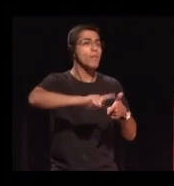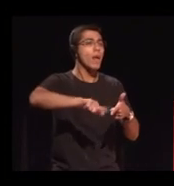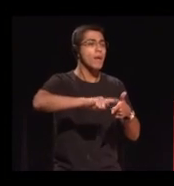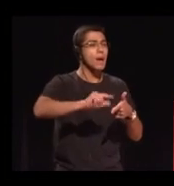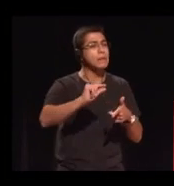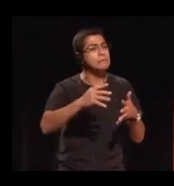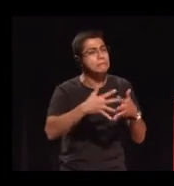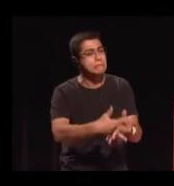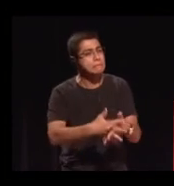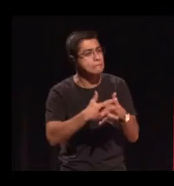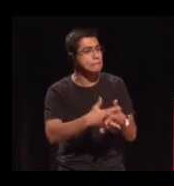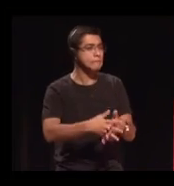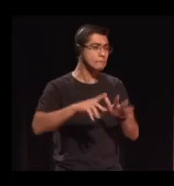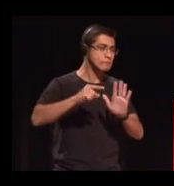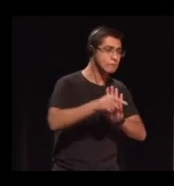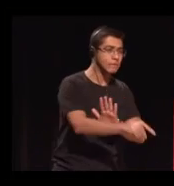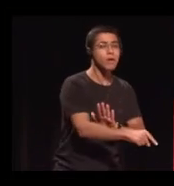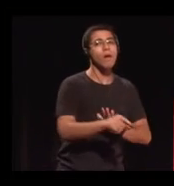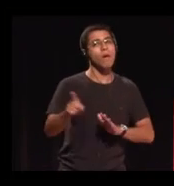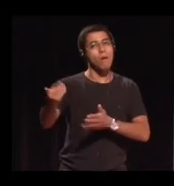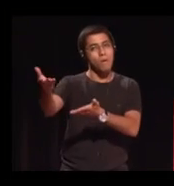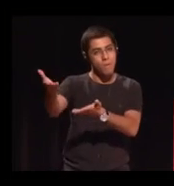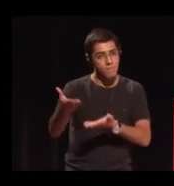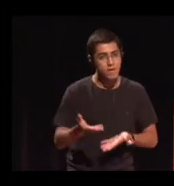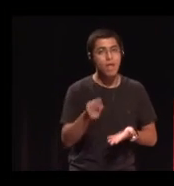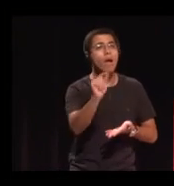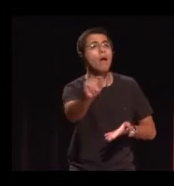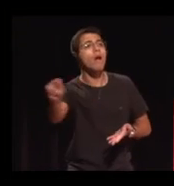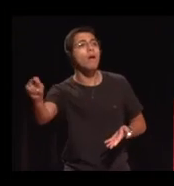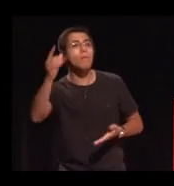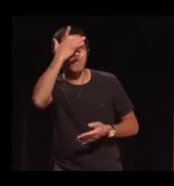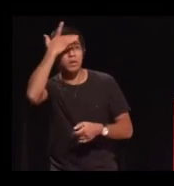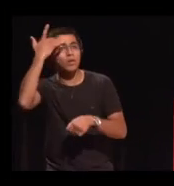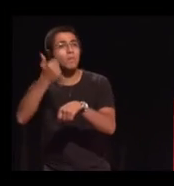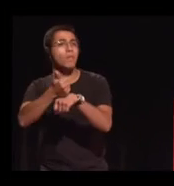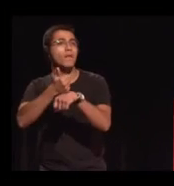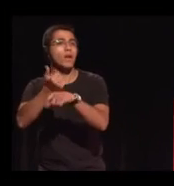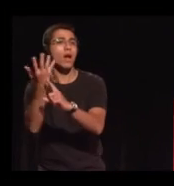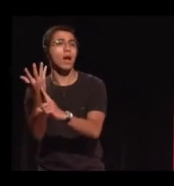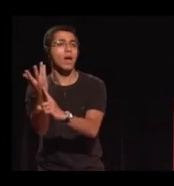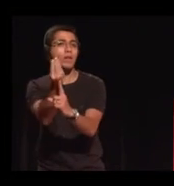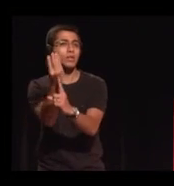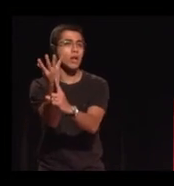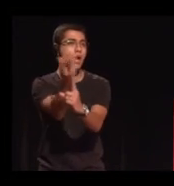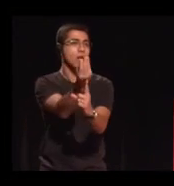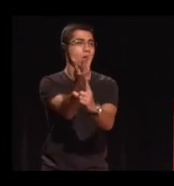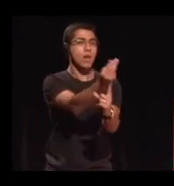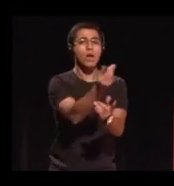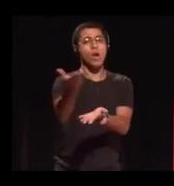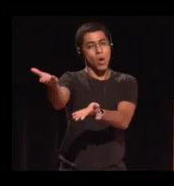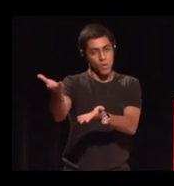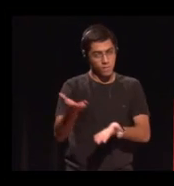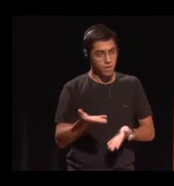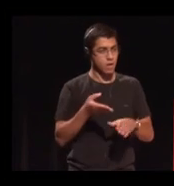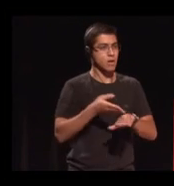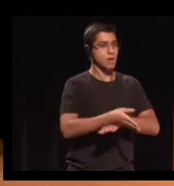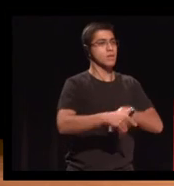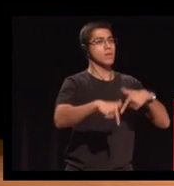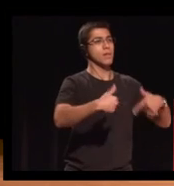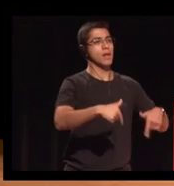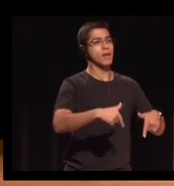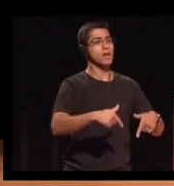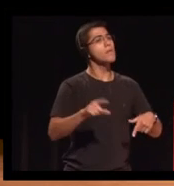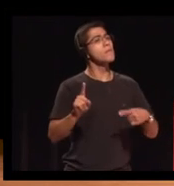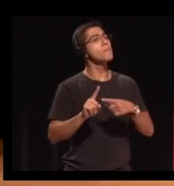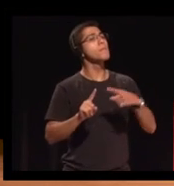within ThoughtWorks. And this is one of the first one who came to the residency, and she's called Heather Dewey Hagborg. And